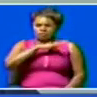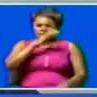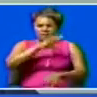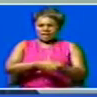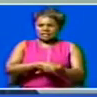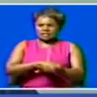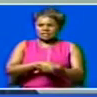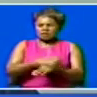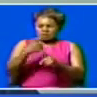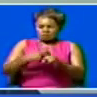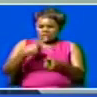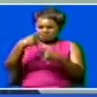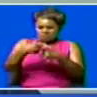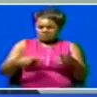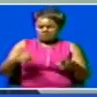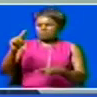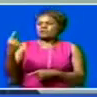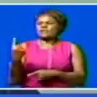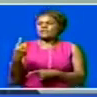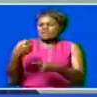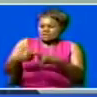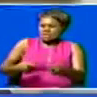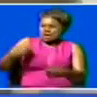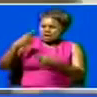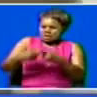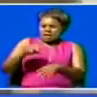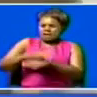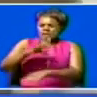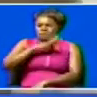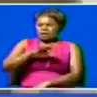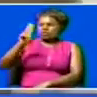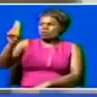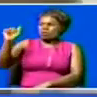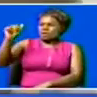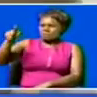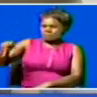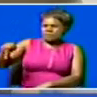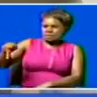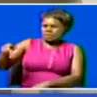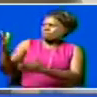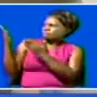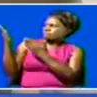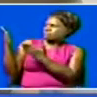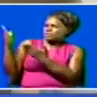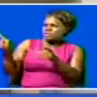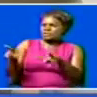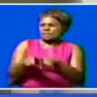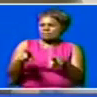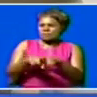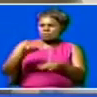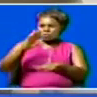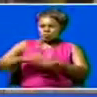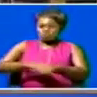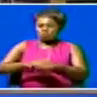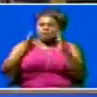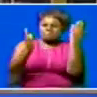year we started operating. Every year we have made a profit. UAP All Mutual South Sudan has also seen the good, the